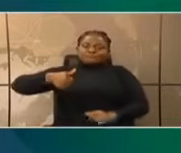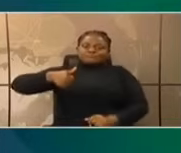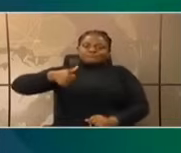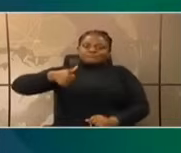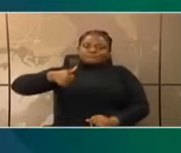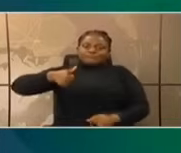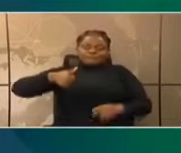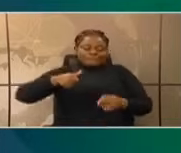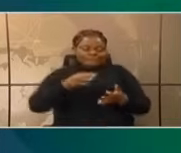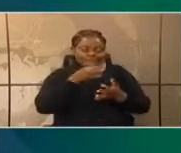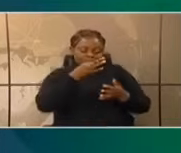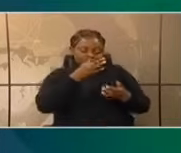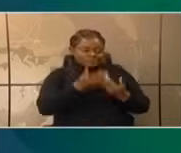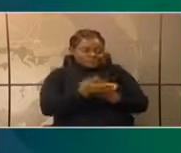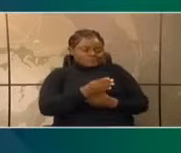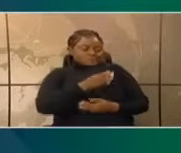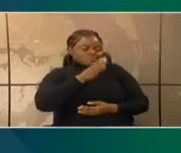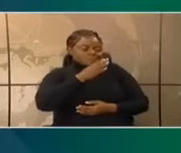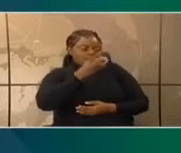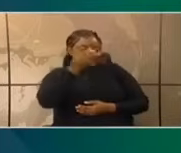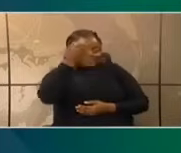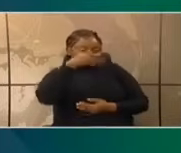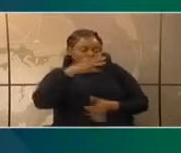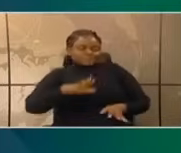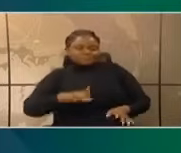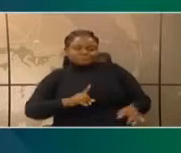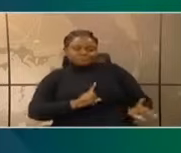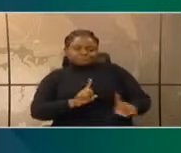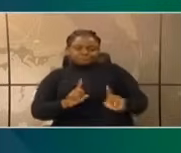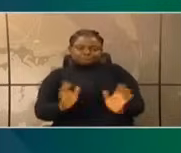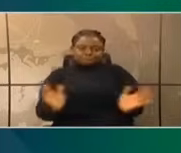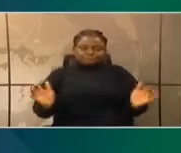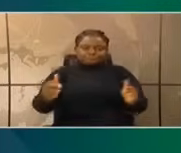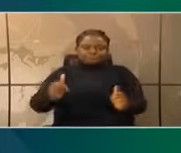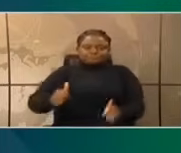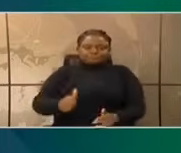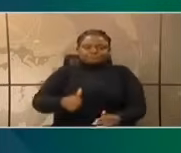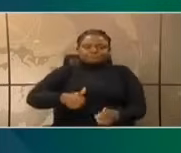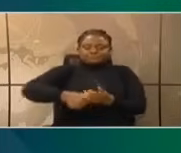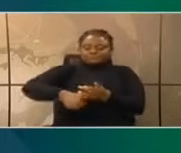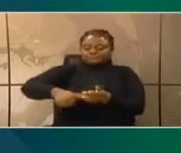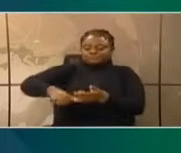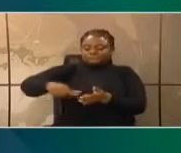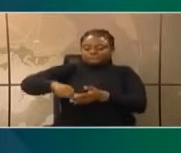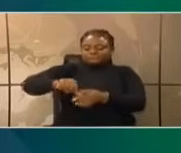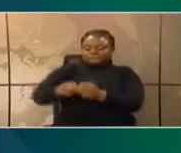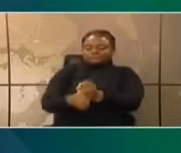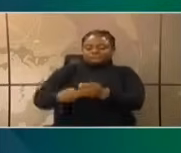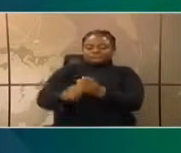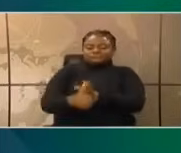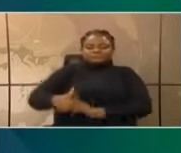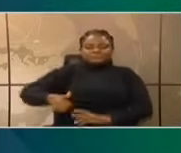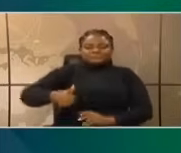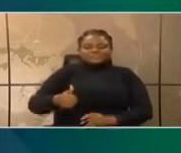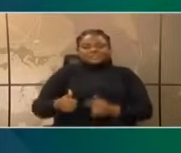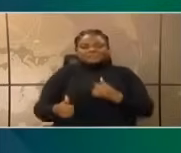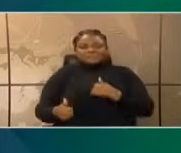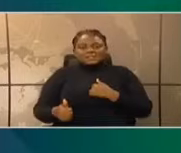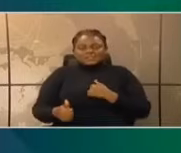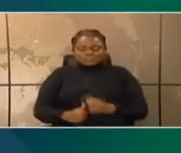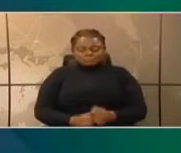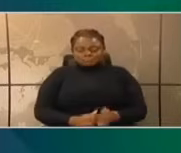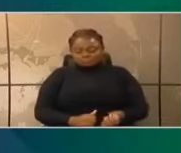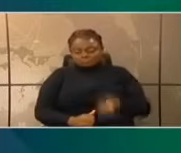me makwato me breakfast di na makogira ballot ai polling station se me kama